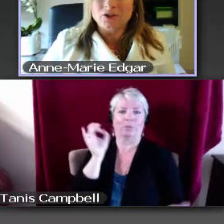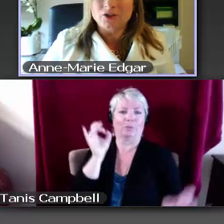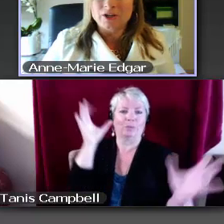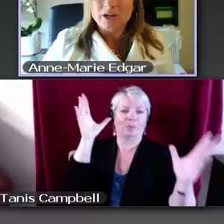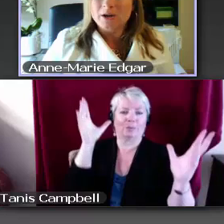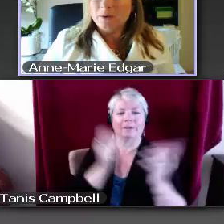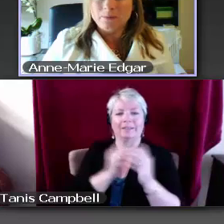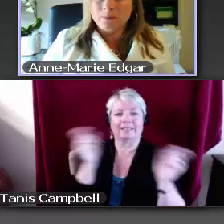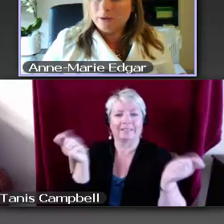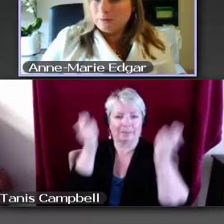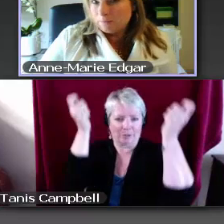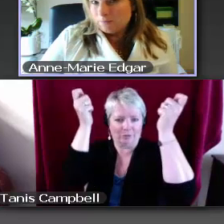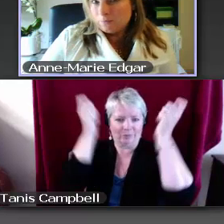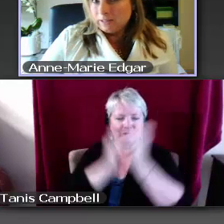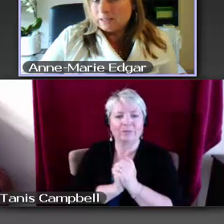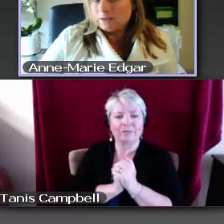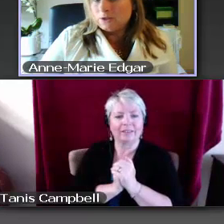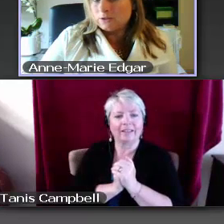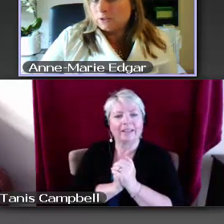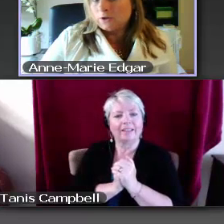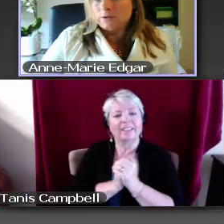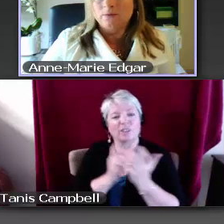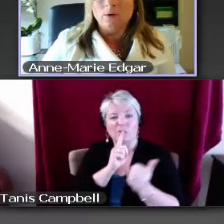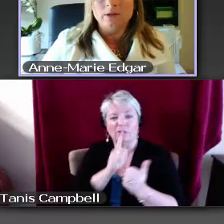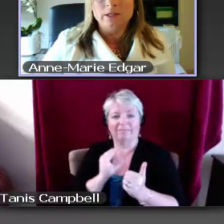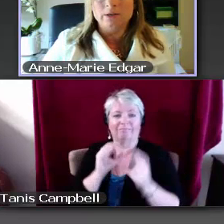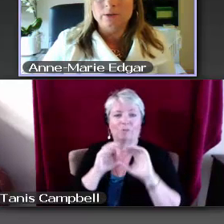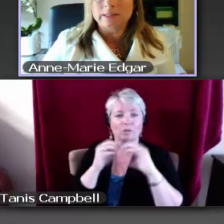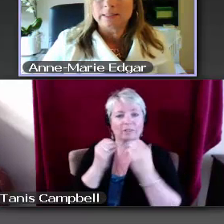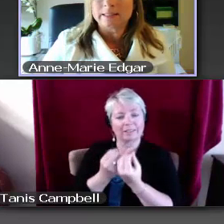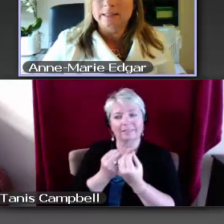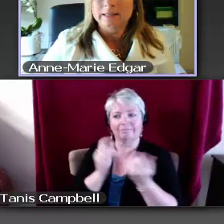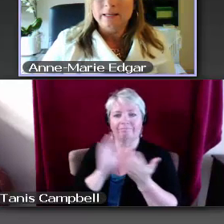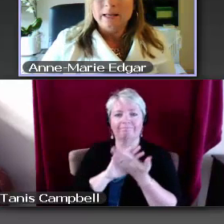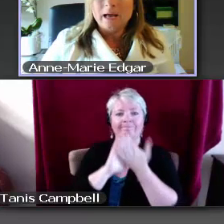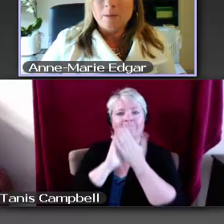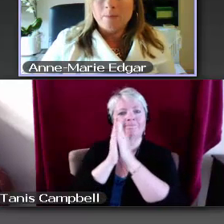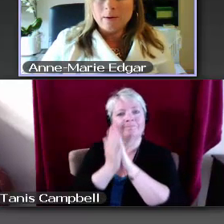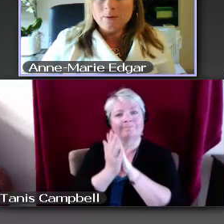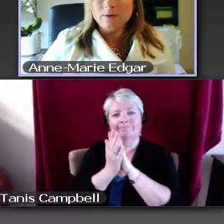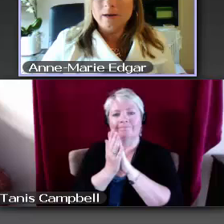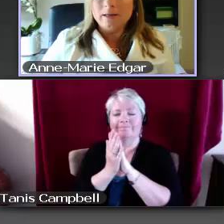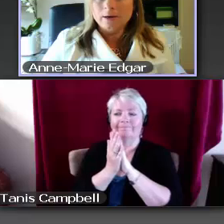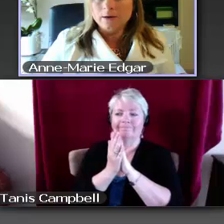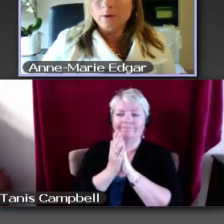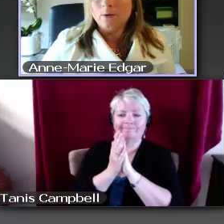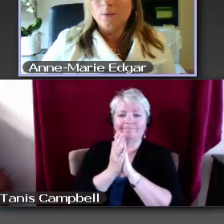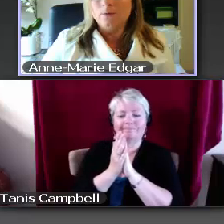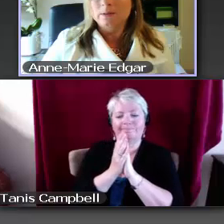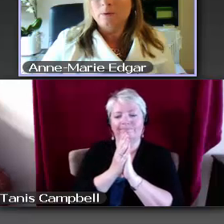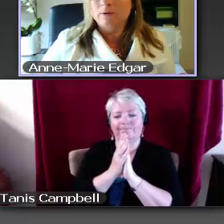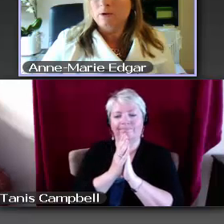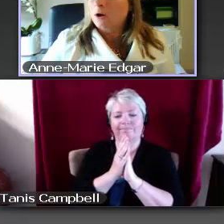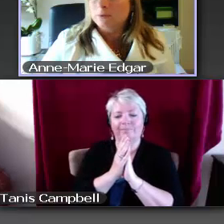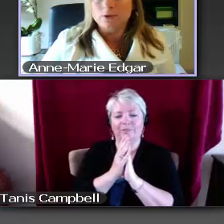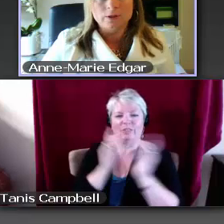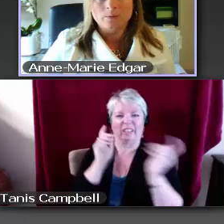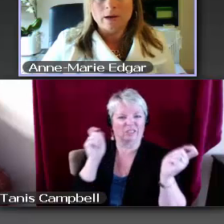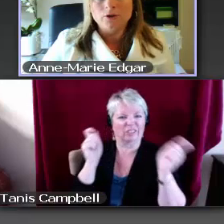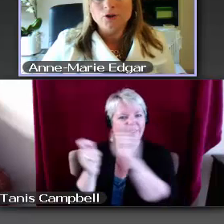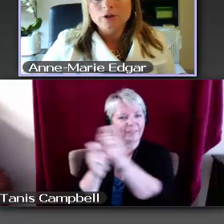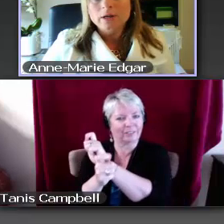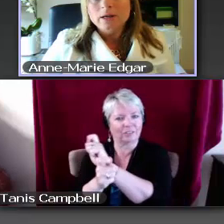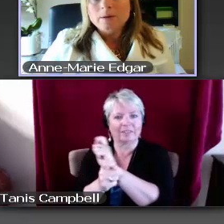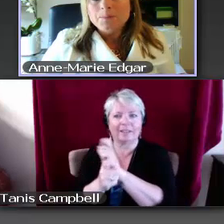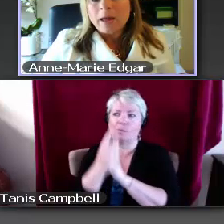really changed. We really didn't start using volunteers till about a year ago. So we've accomplished